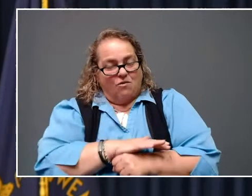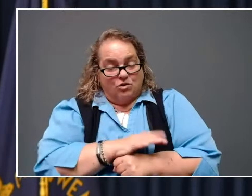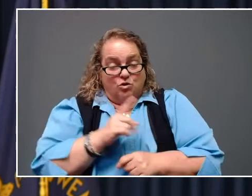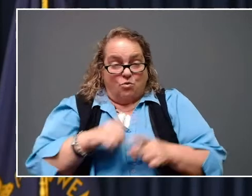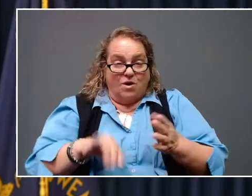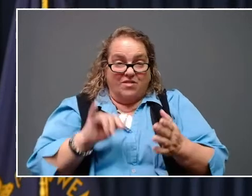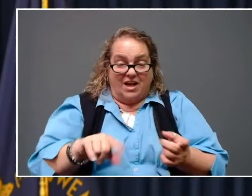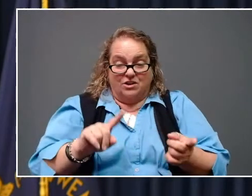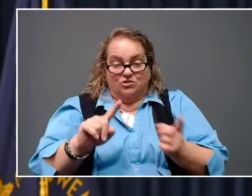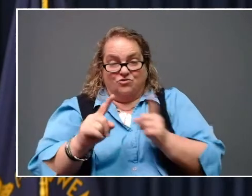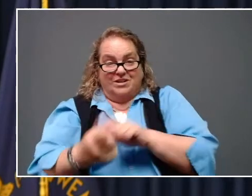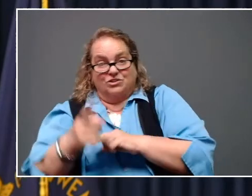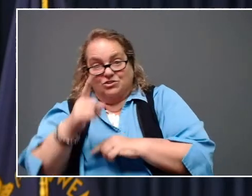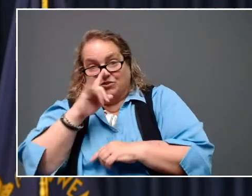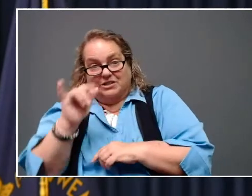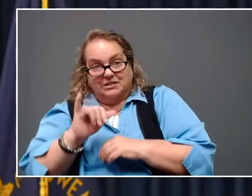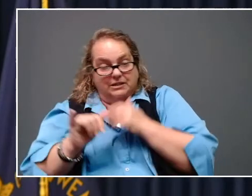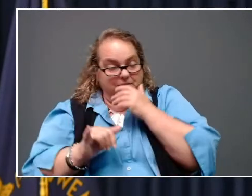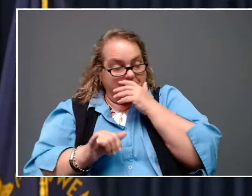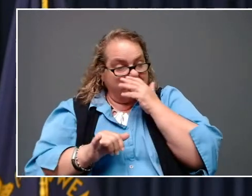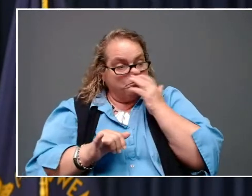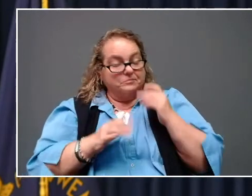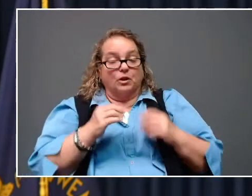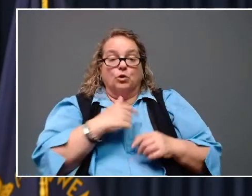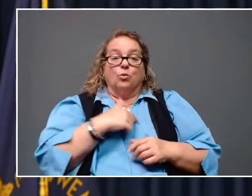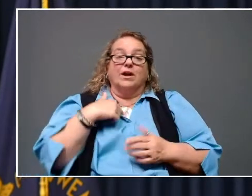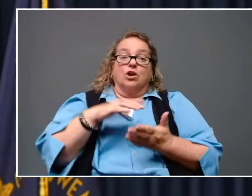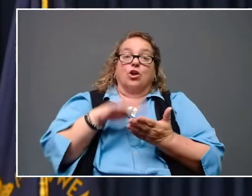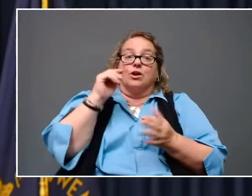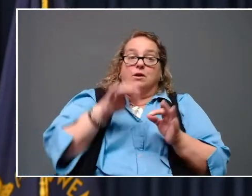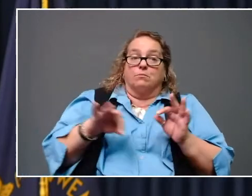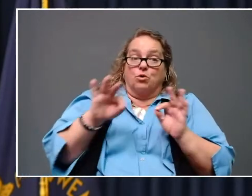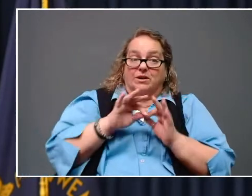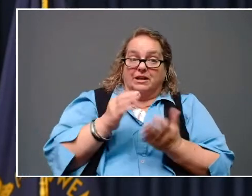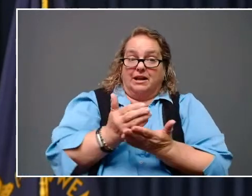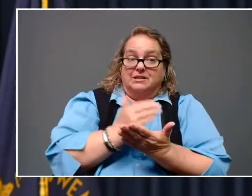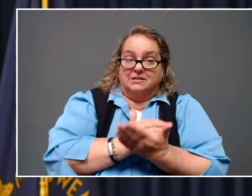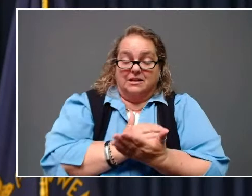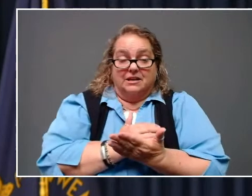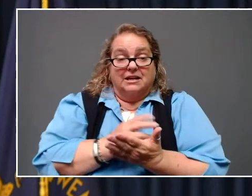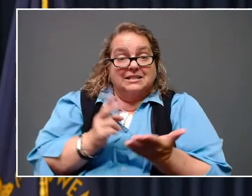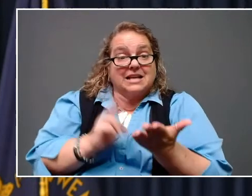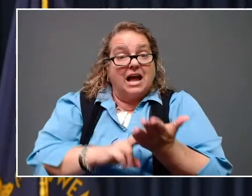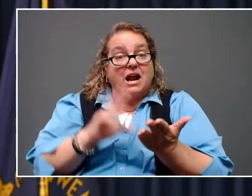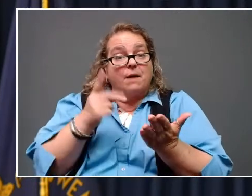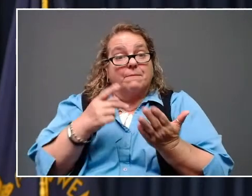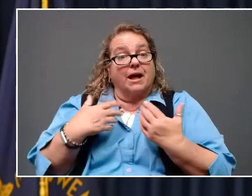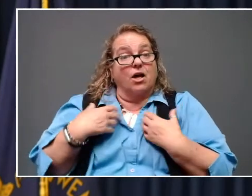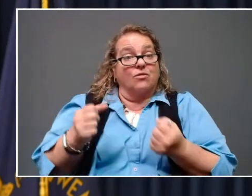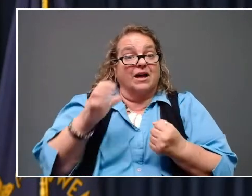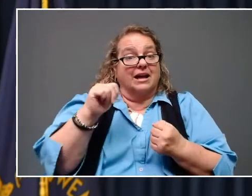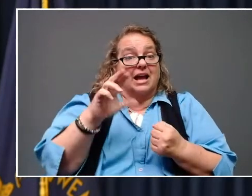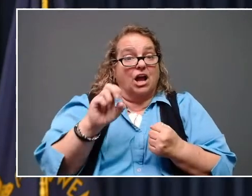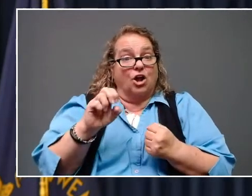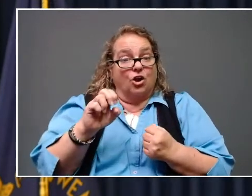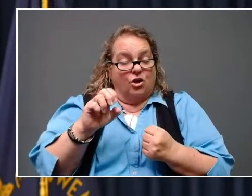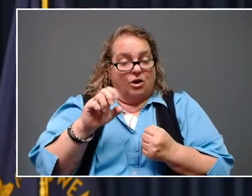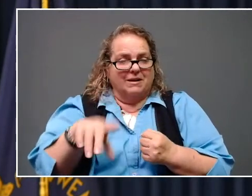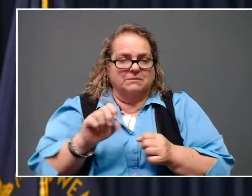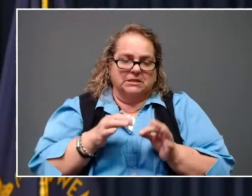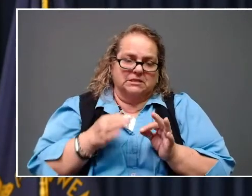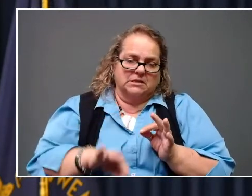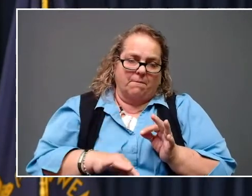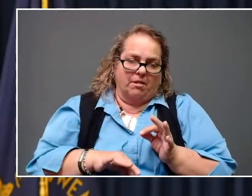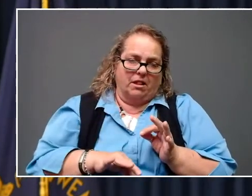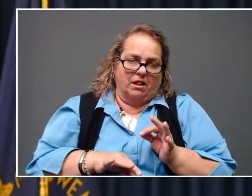like. And certainly we learned an important lesson that we've got to make signing up for healthcare coverage simpler. And you were able to do that during the